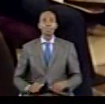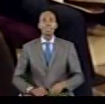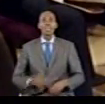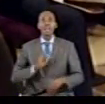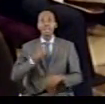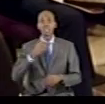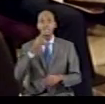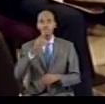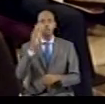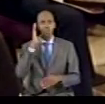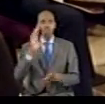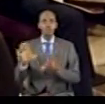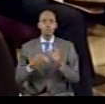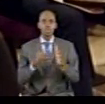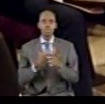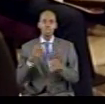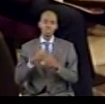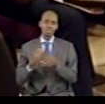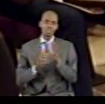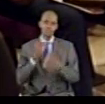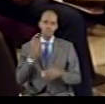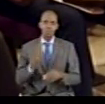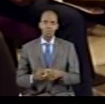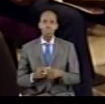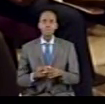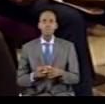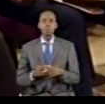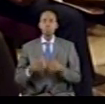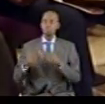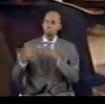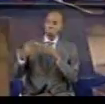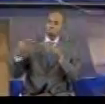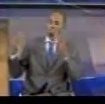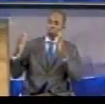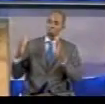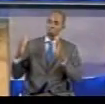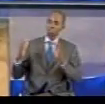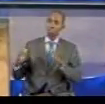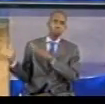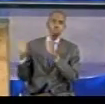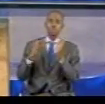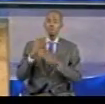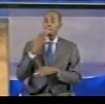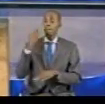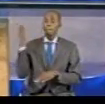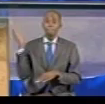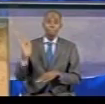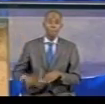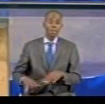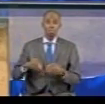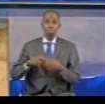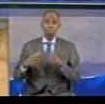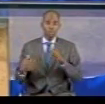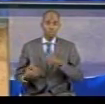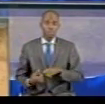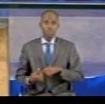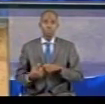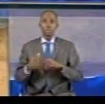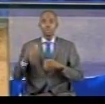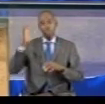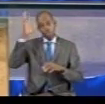will do it. Contrary wind, bad situation, stormy sea,